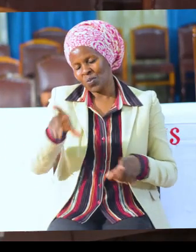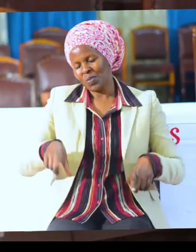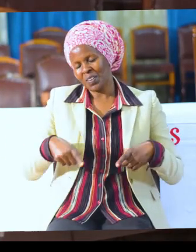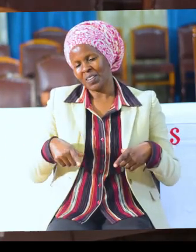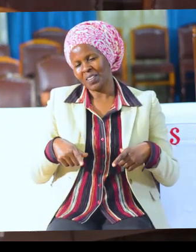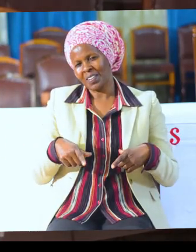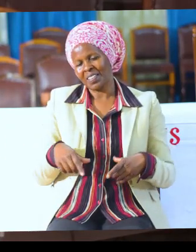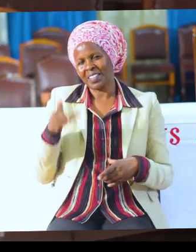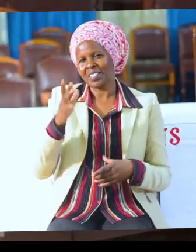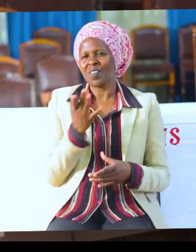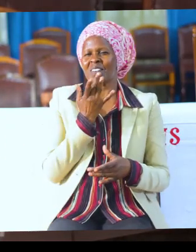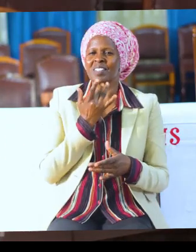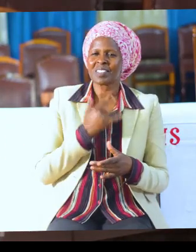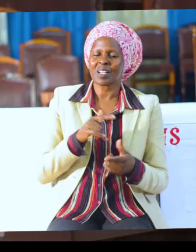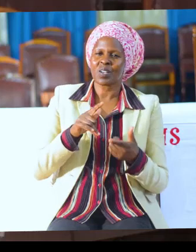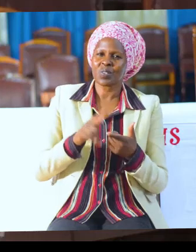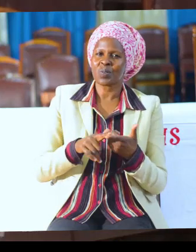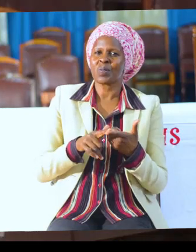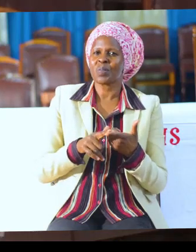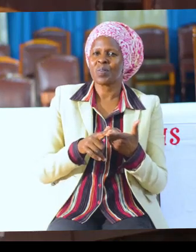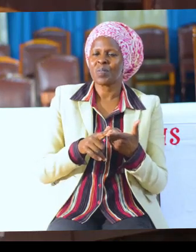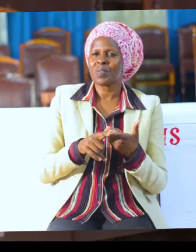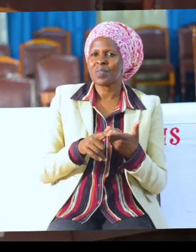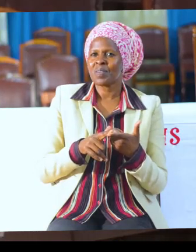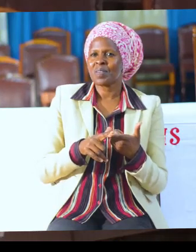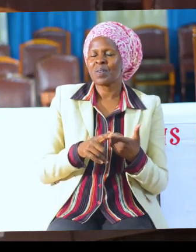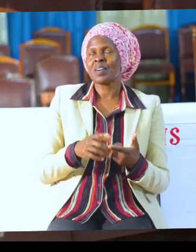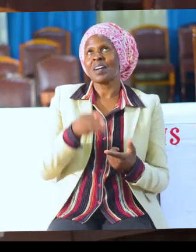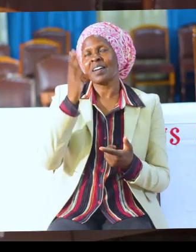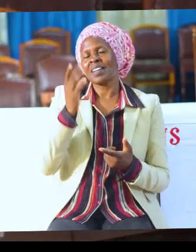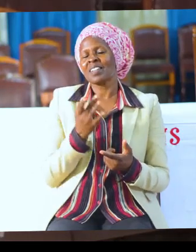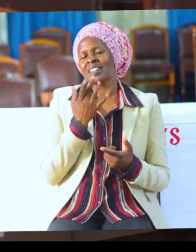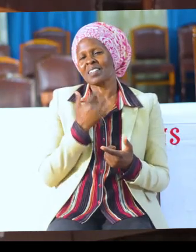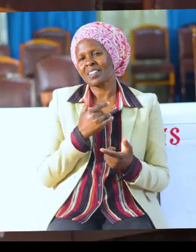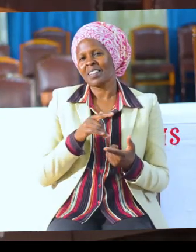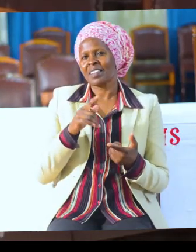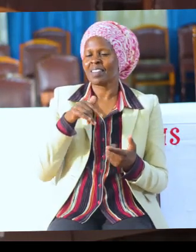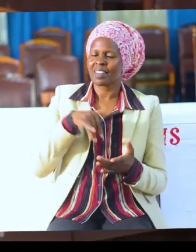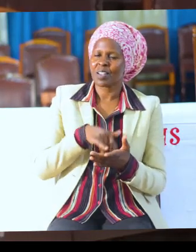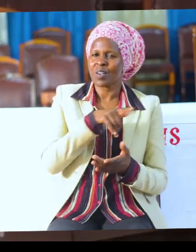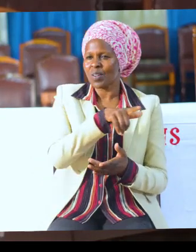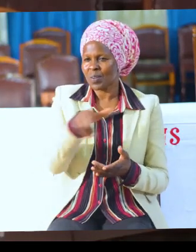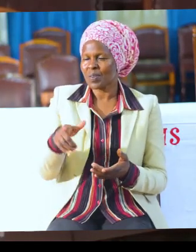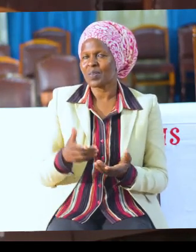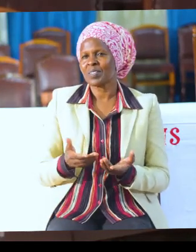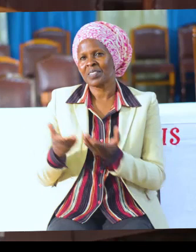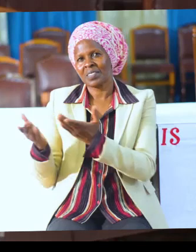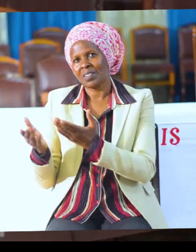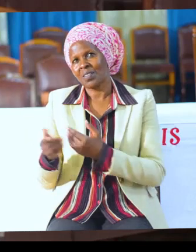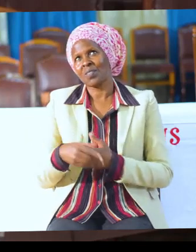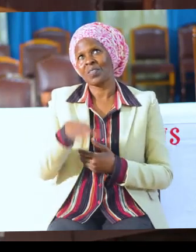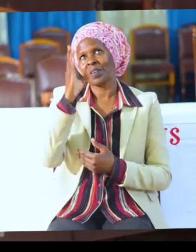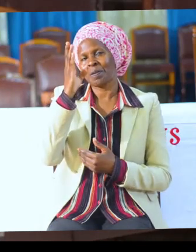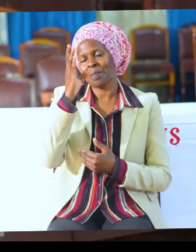be our desire too, because he desire that we actually serve him. The other